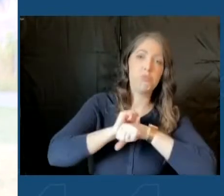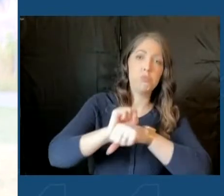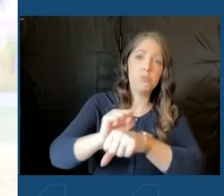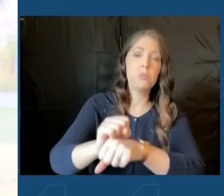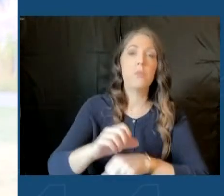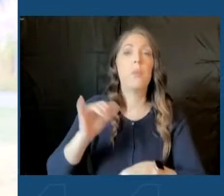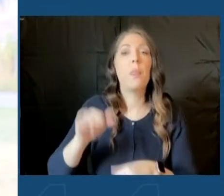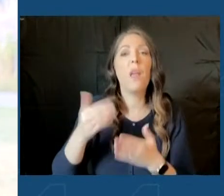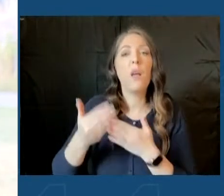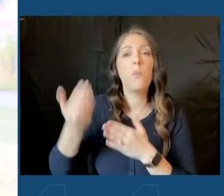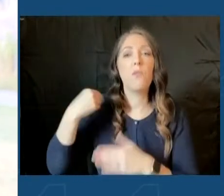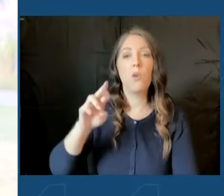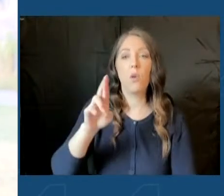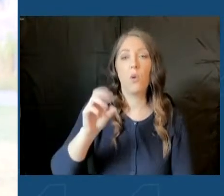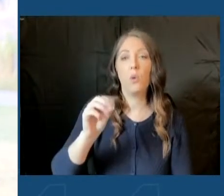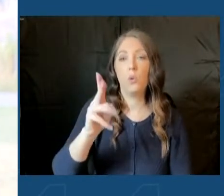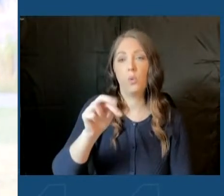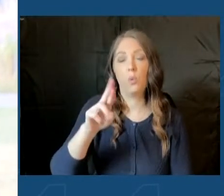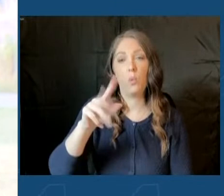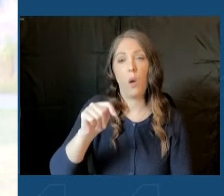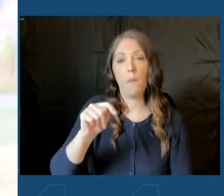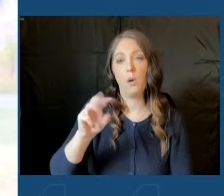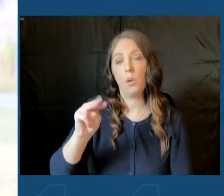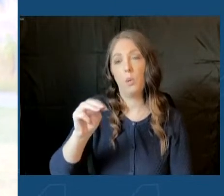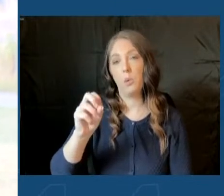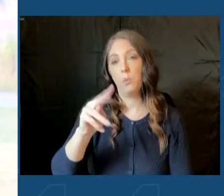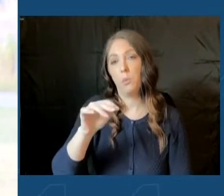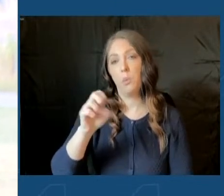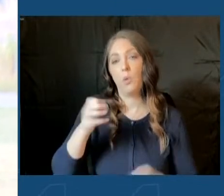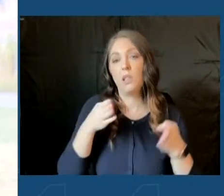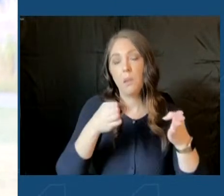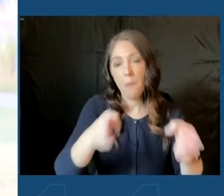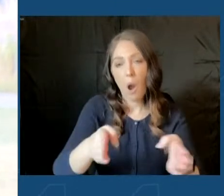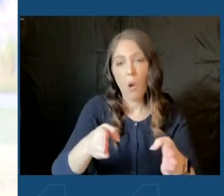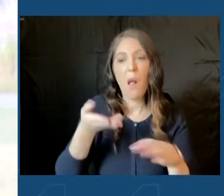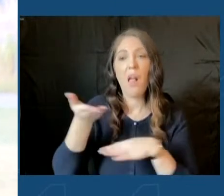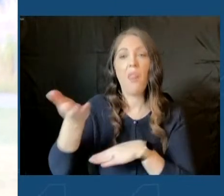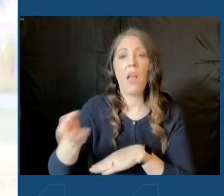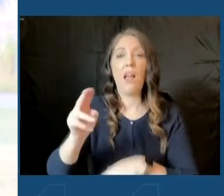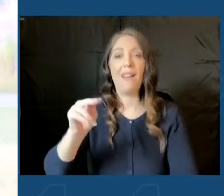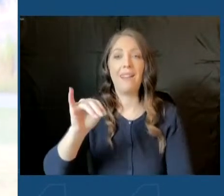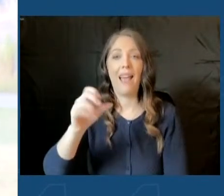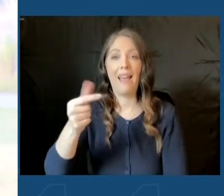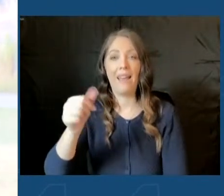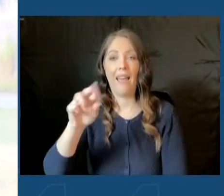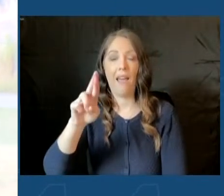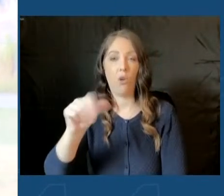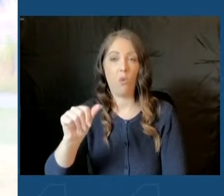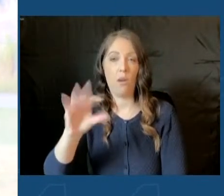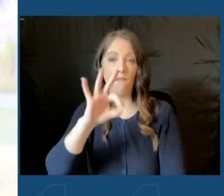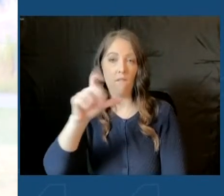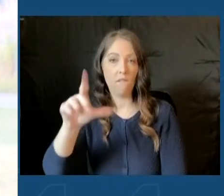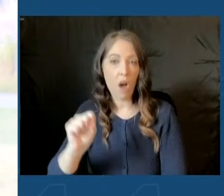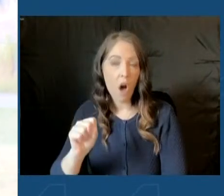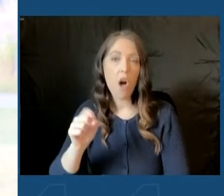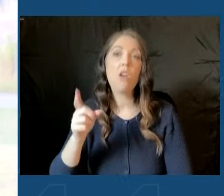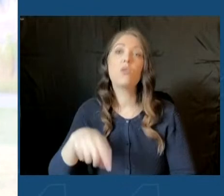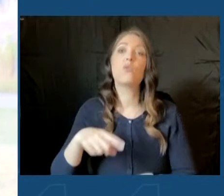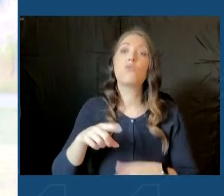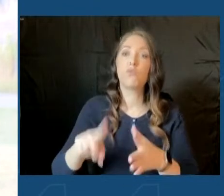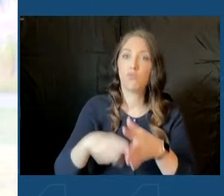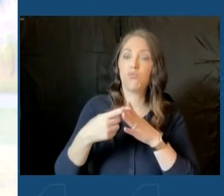Moses Parkway in the city of Niagara Falls. We've really created a stunning new area in Niagara Falls State Park called the Gorge